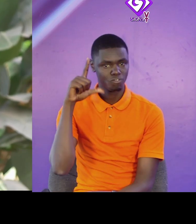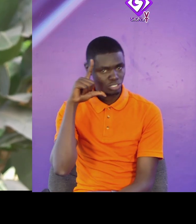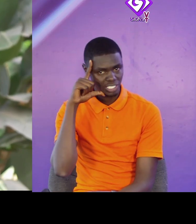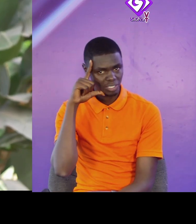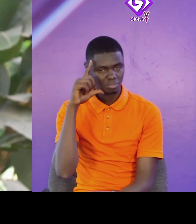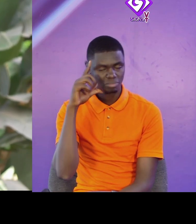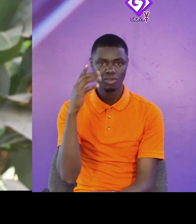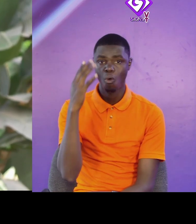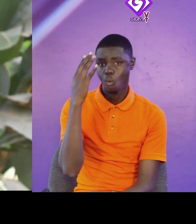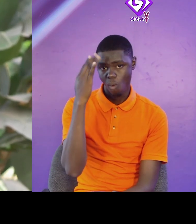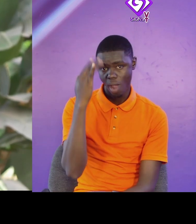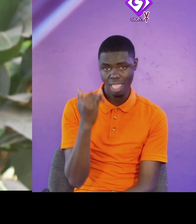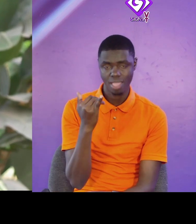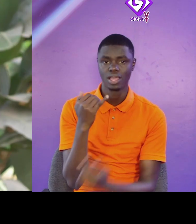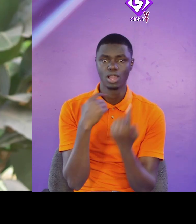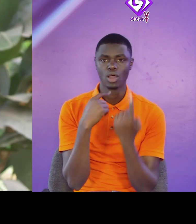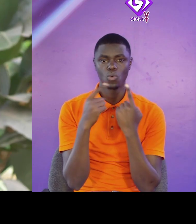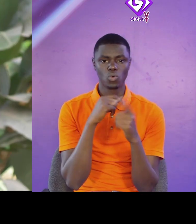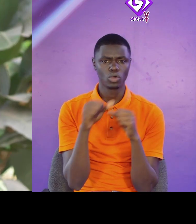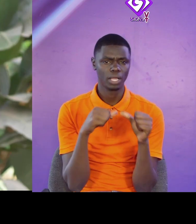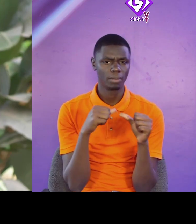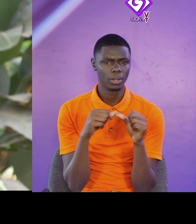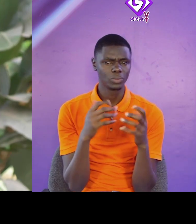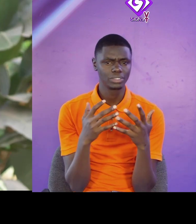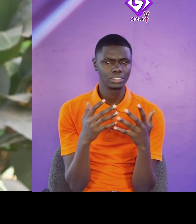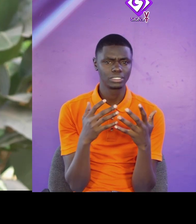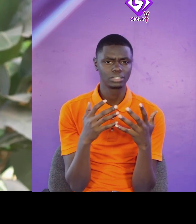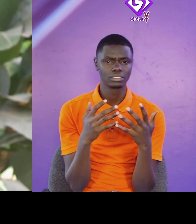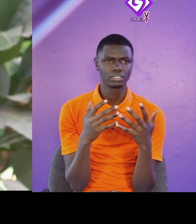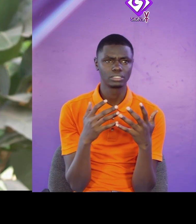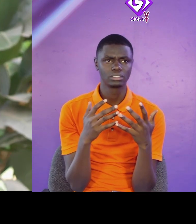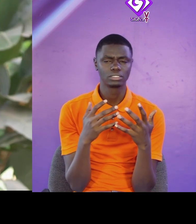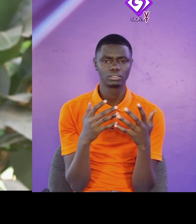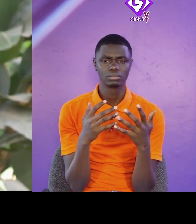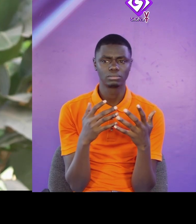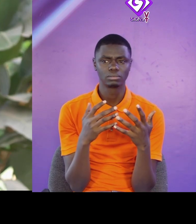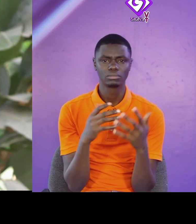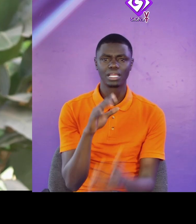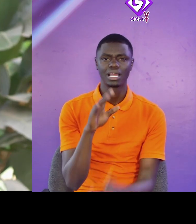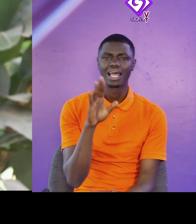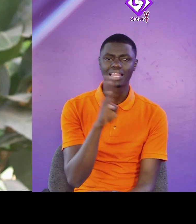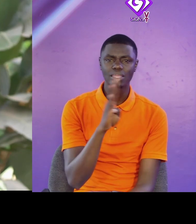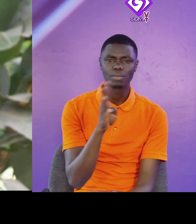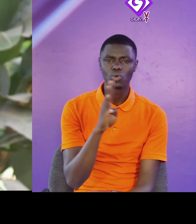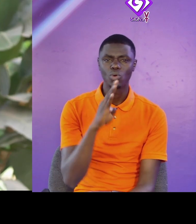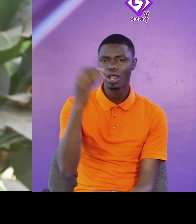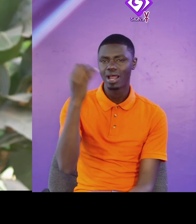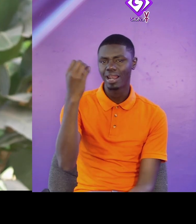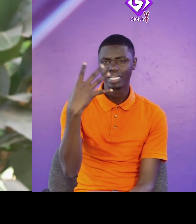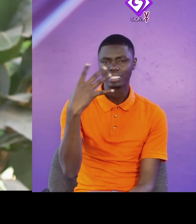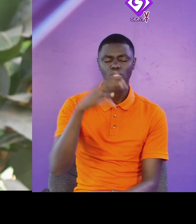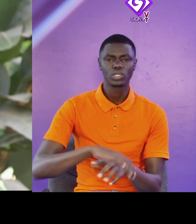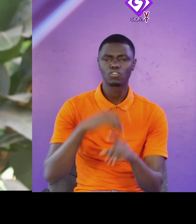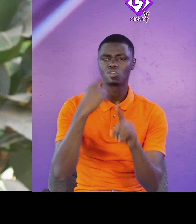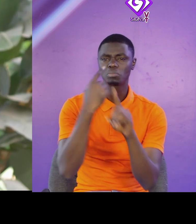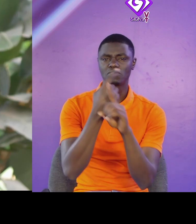talk about the UV light and the blue light as well that you get from all these